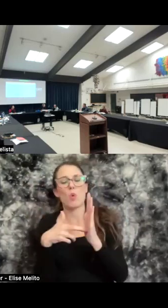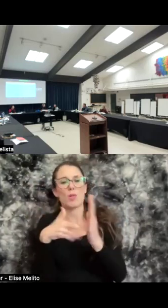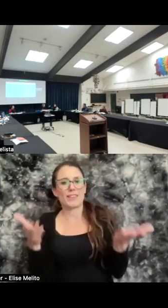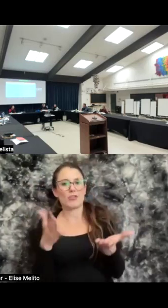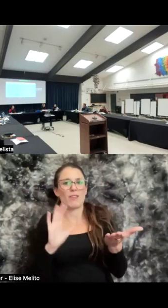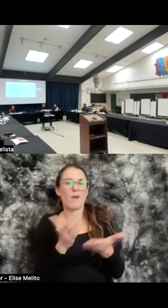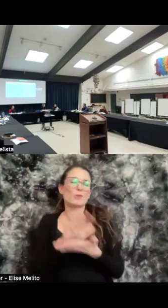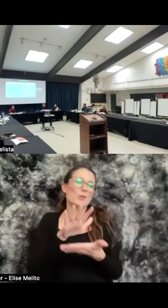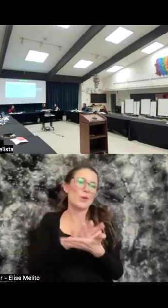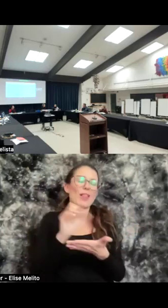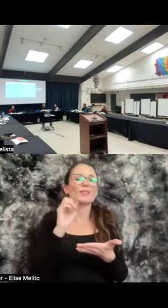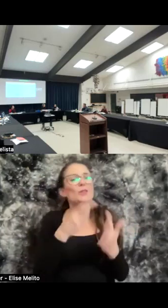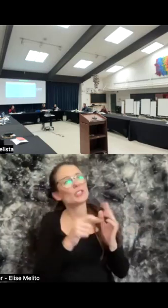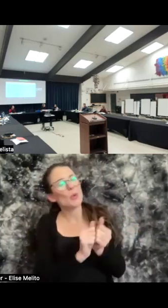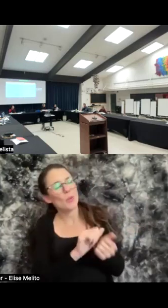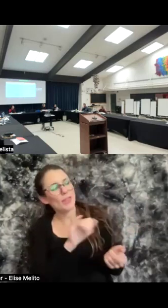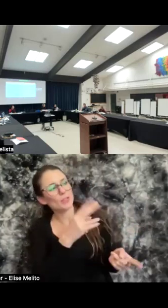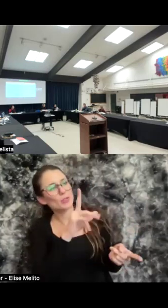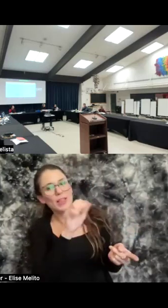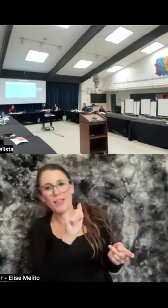school. So starting with Julia.